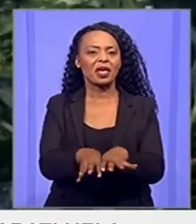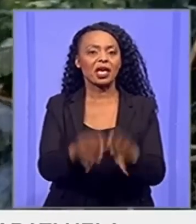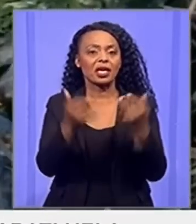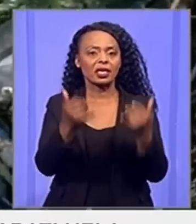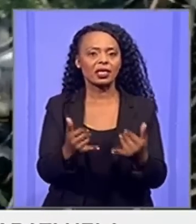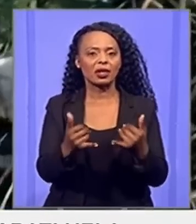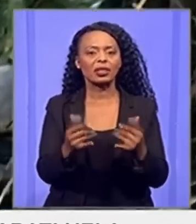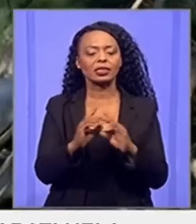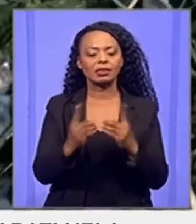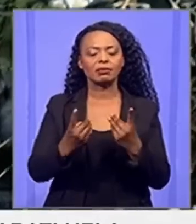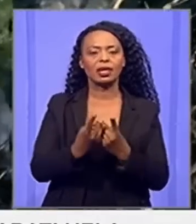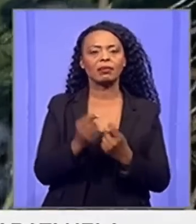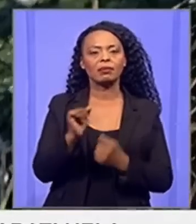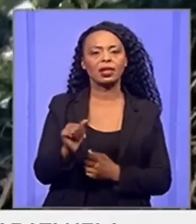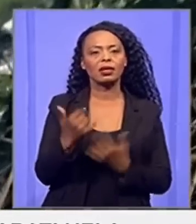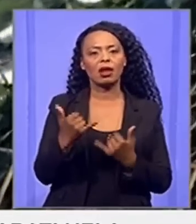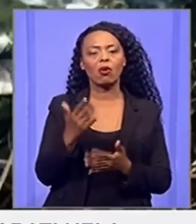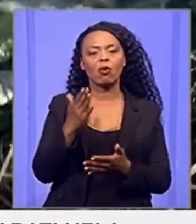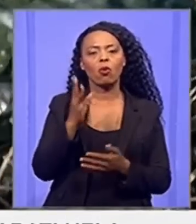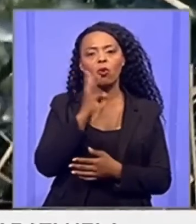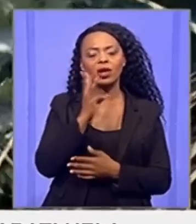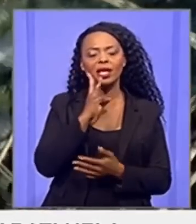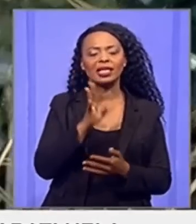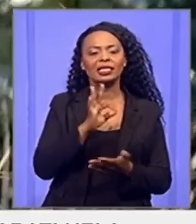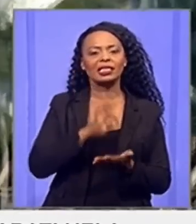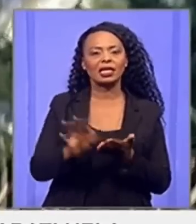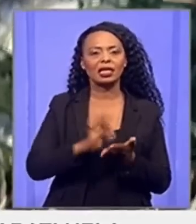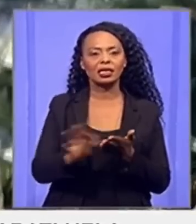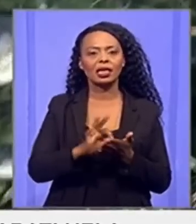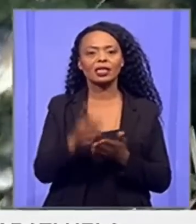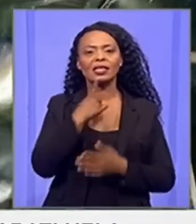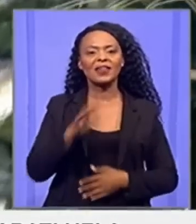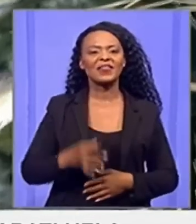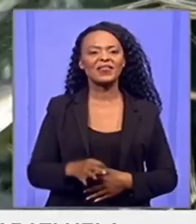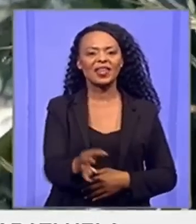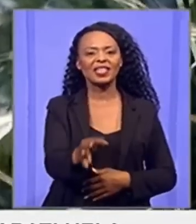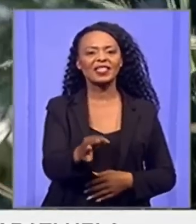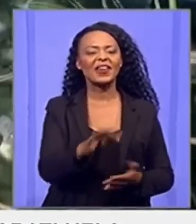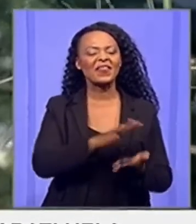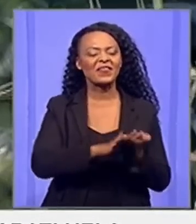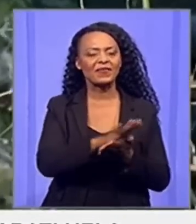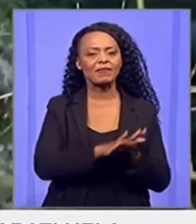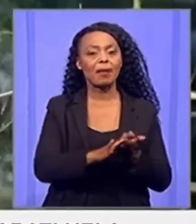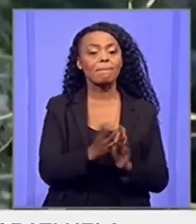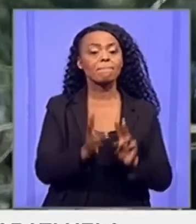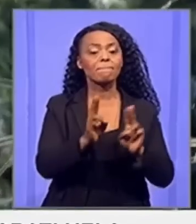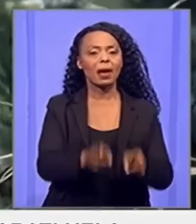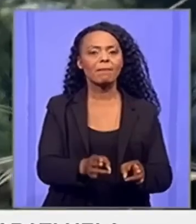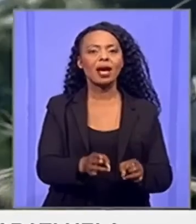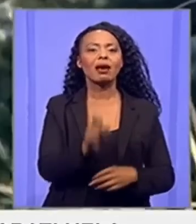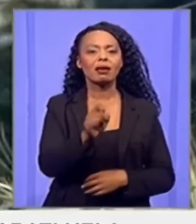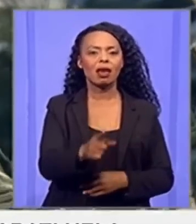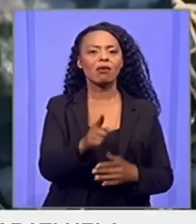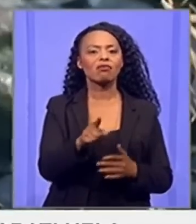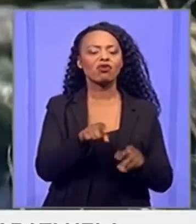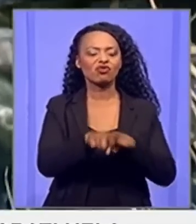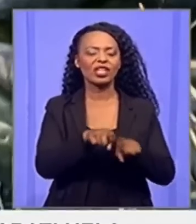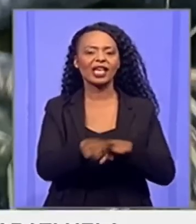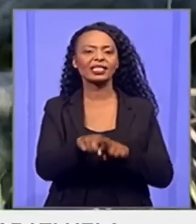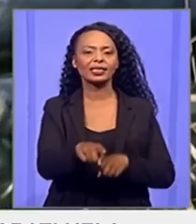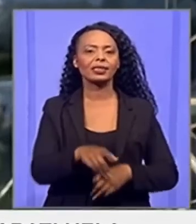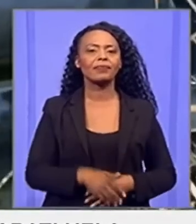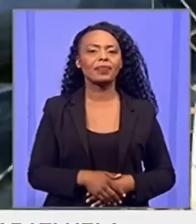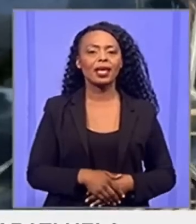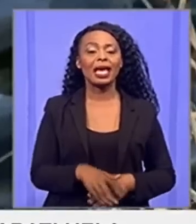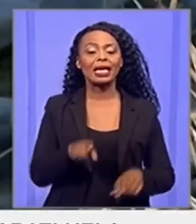netefaditse fa disampole tsa ditlhapi tse di suleng di tshotswe go dirwa diteko. Lare dipholo tsa diteko